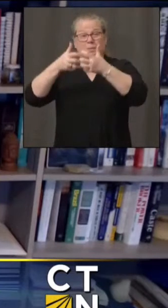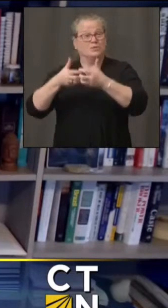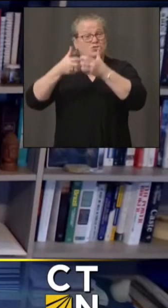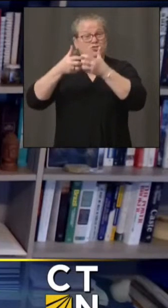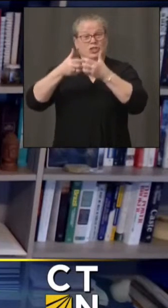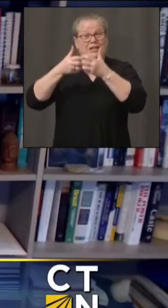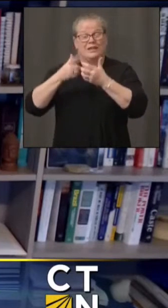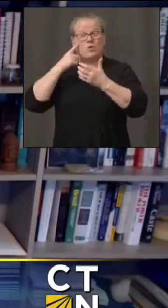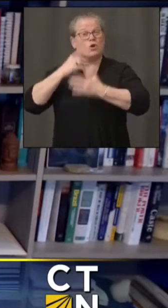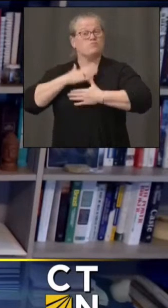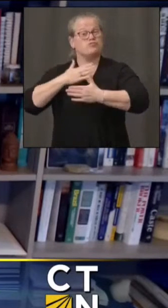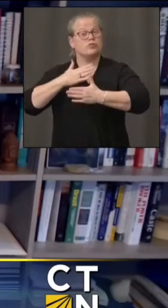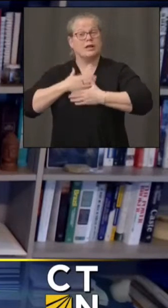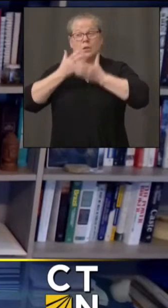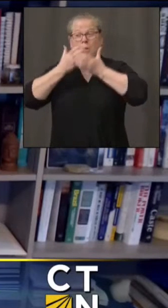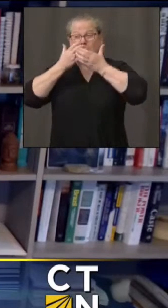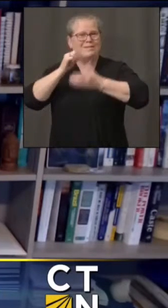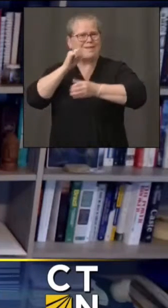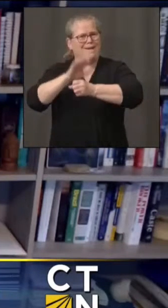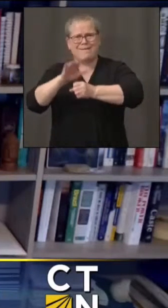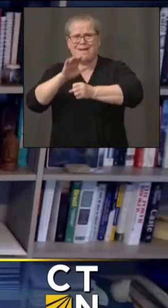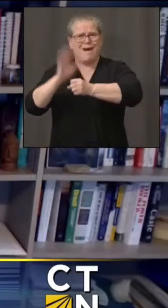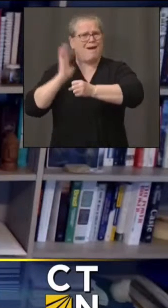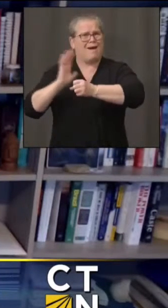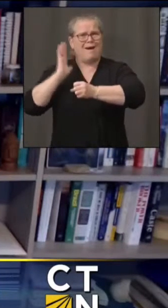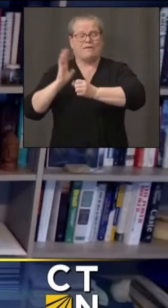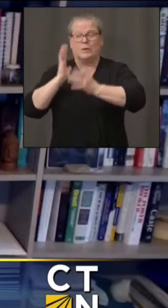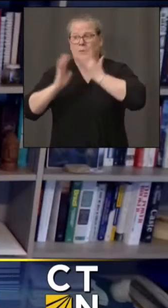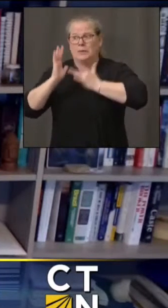we're not going, before that,